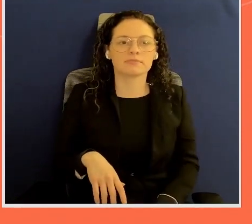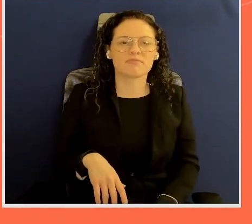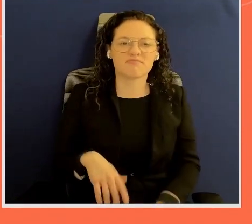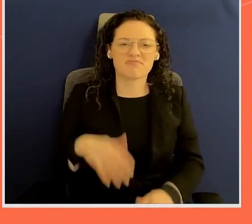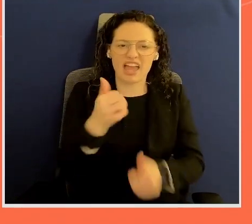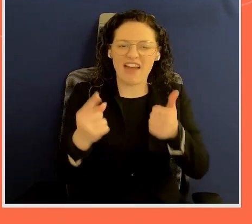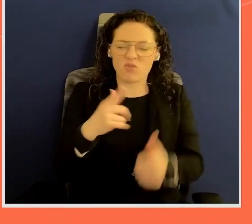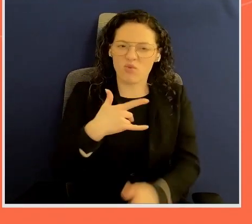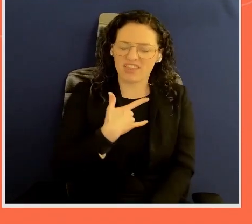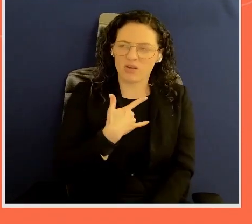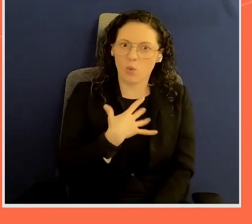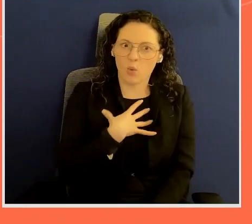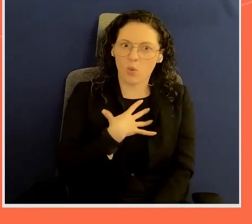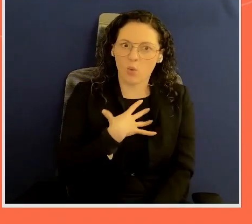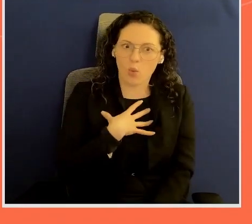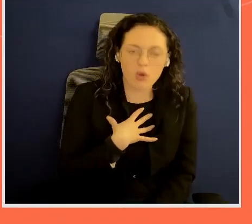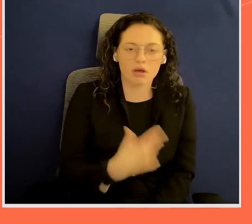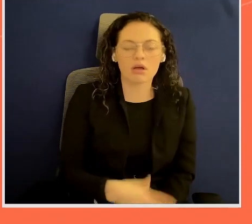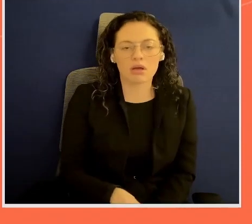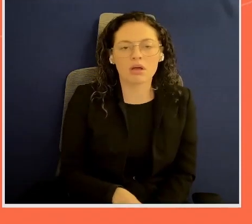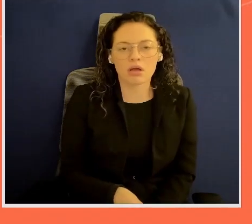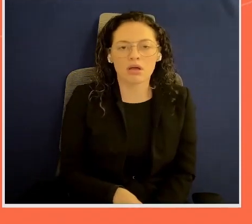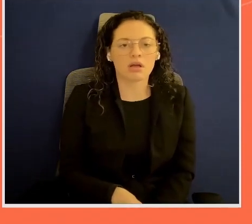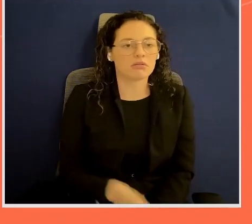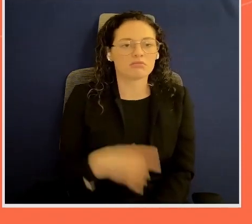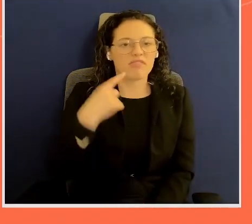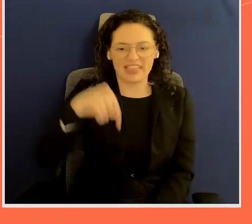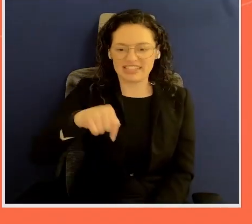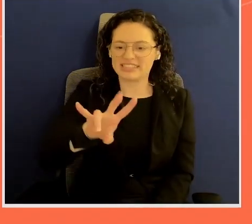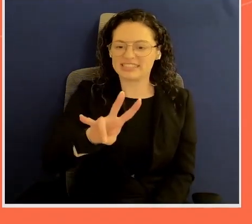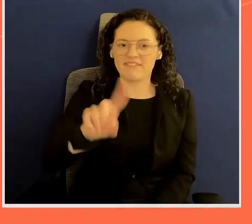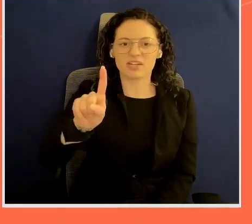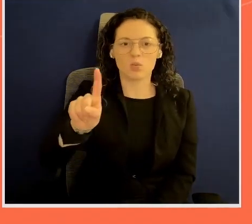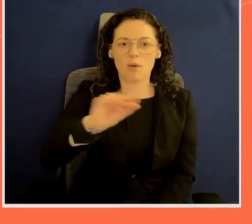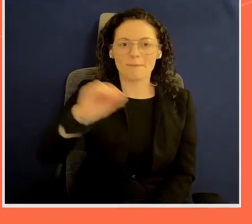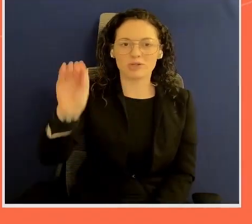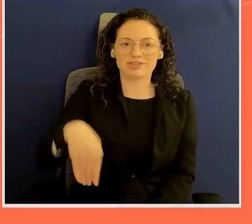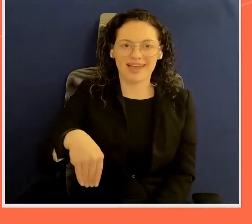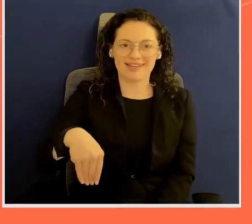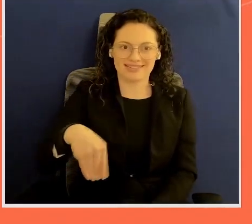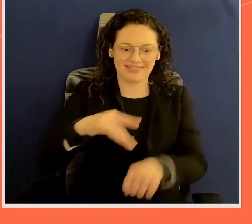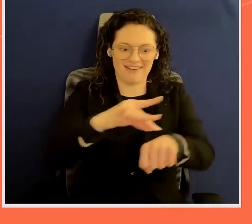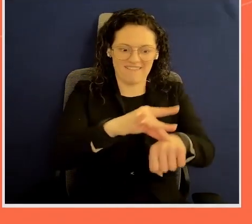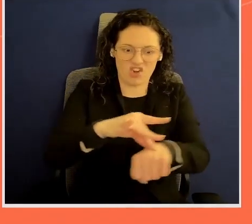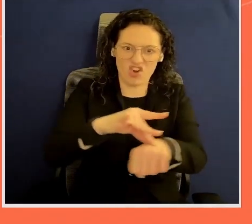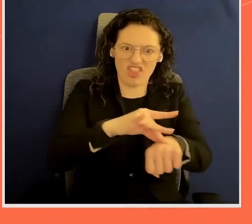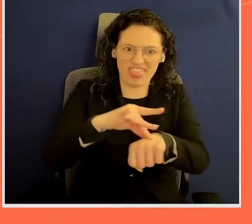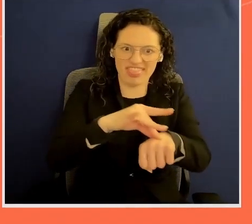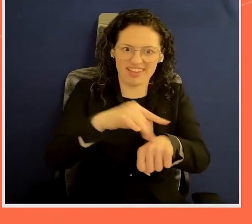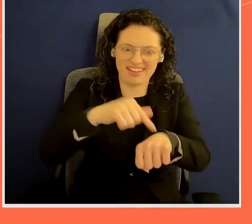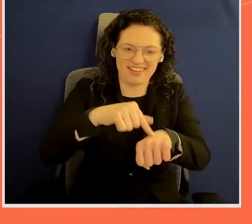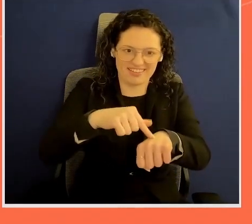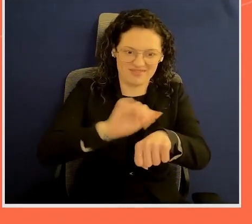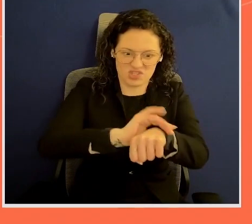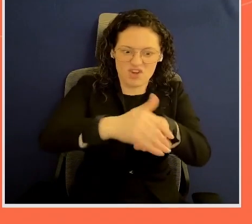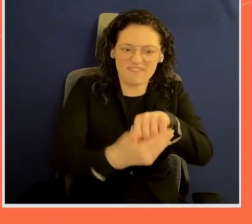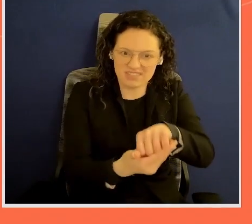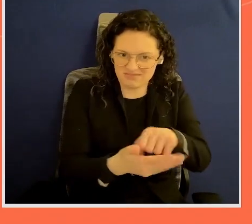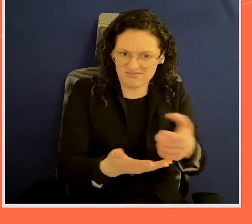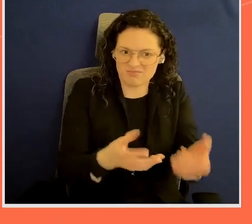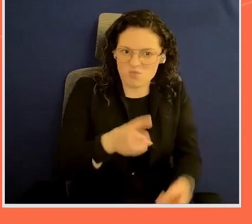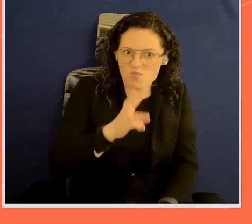Palau, like other indigenous peoples and local communities, has had a long history of ocean stewardship